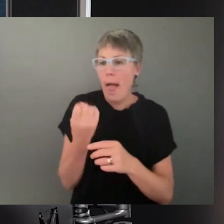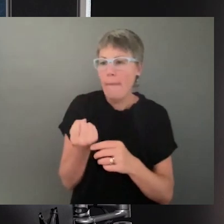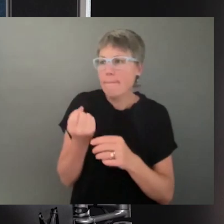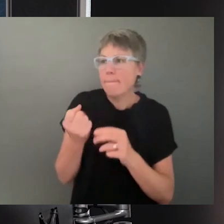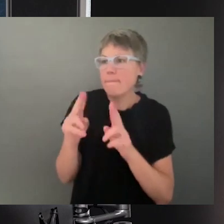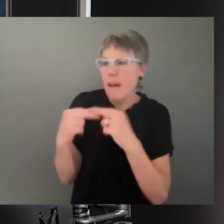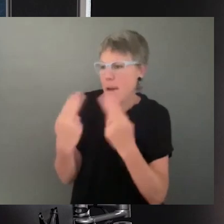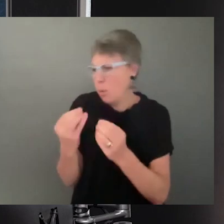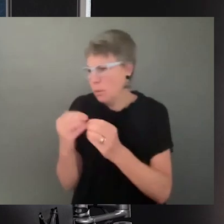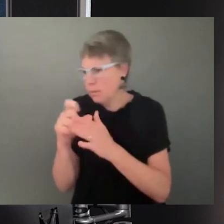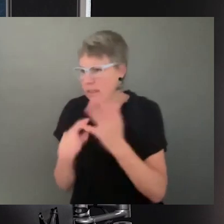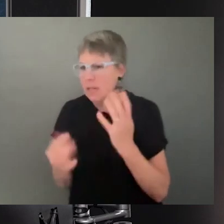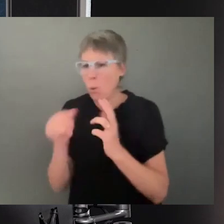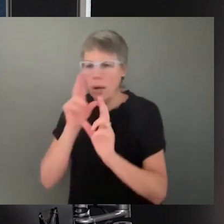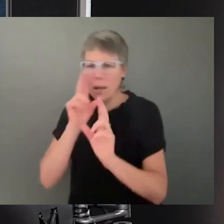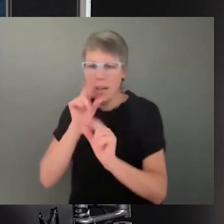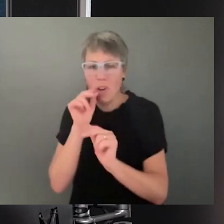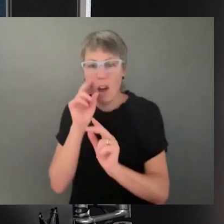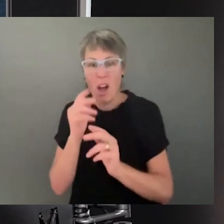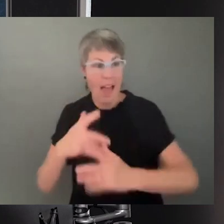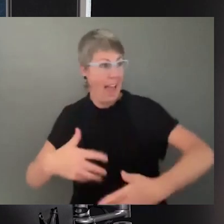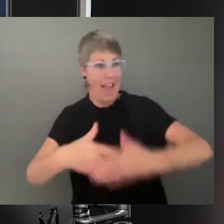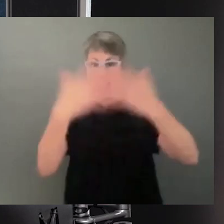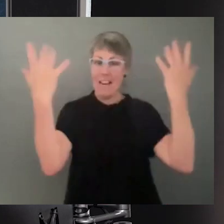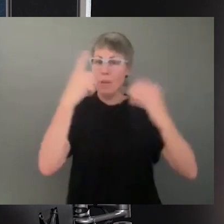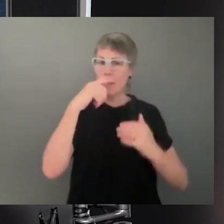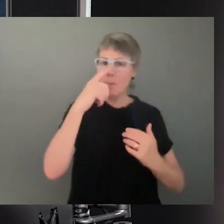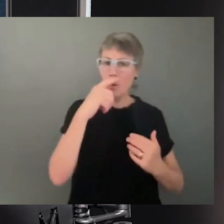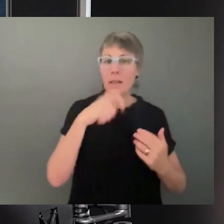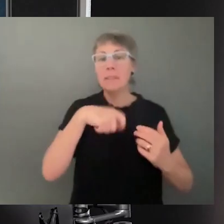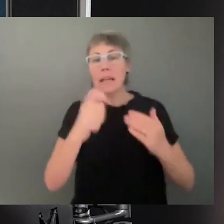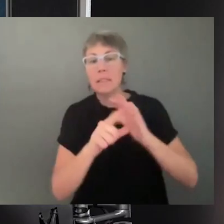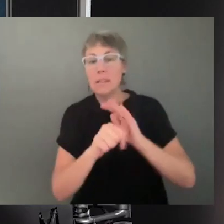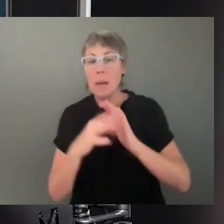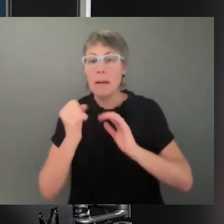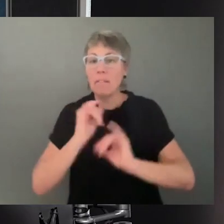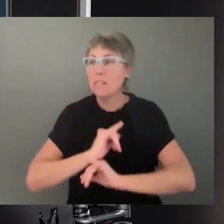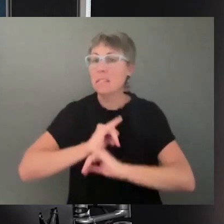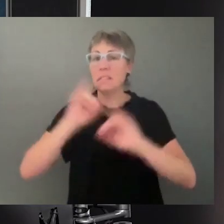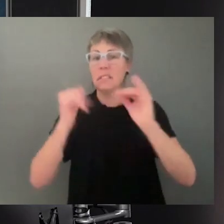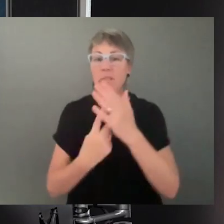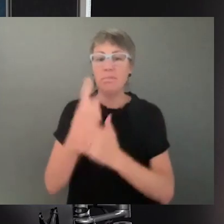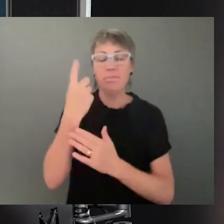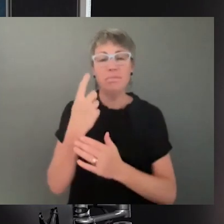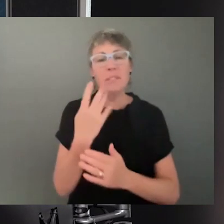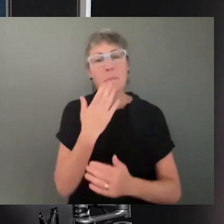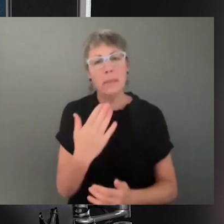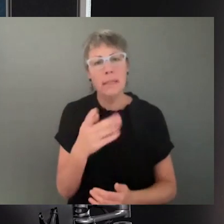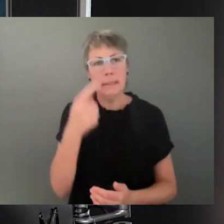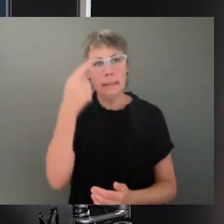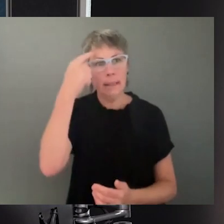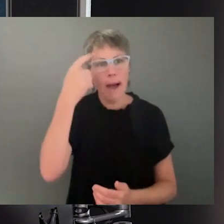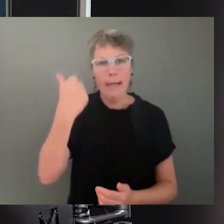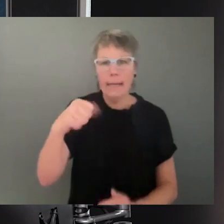even family carers of people with disability, if we could all take some time to sort of pause and think who's in our community, who lives